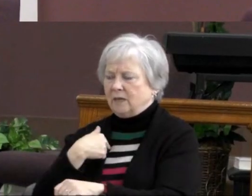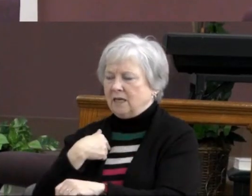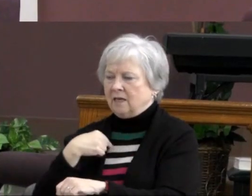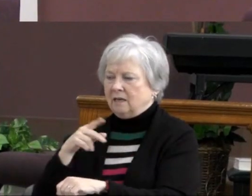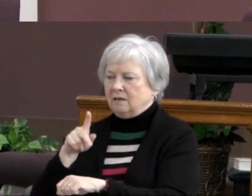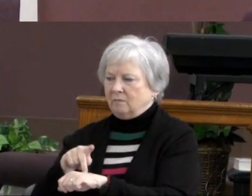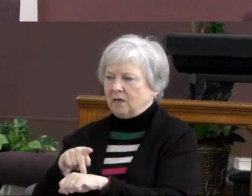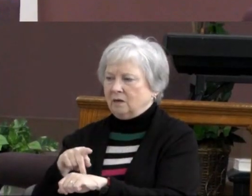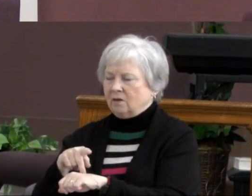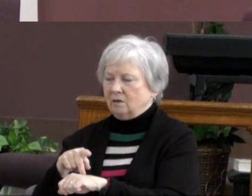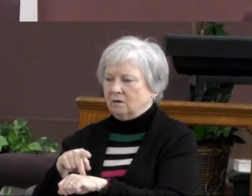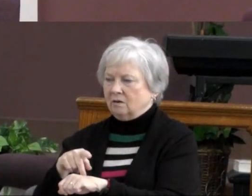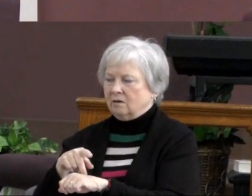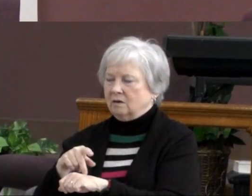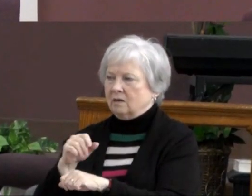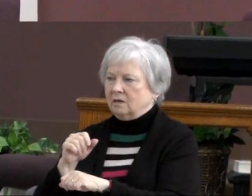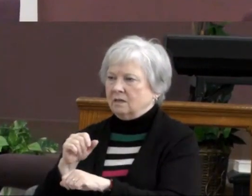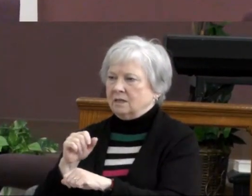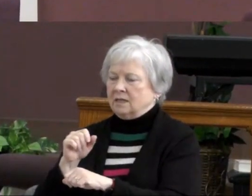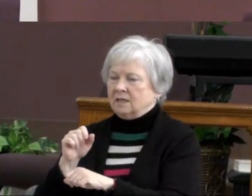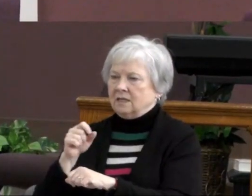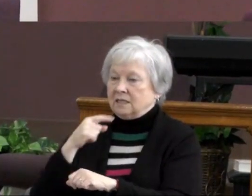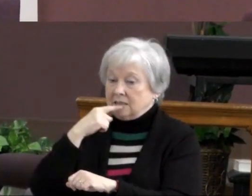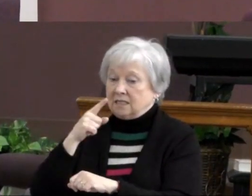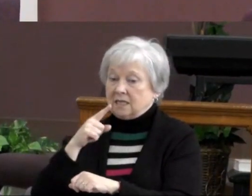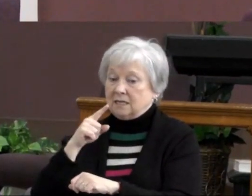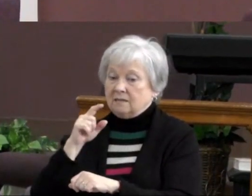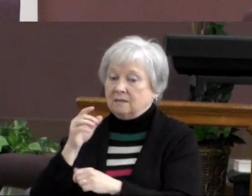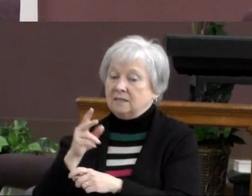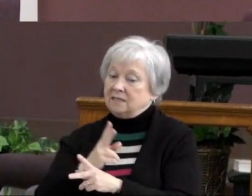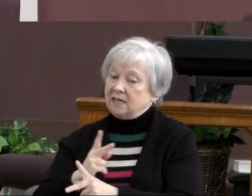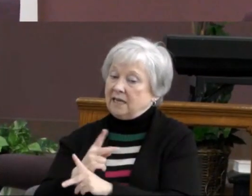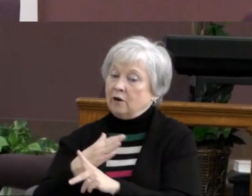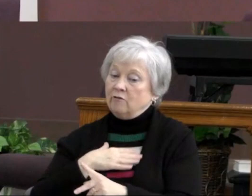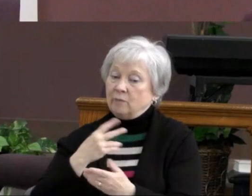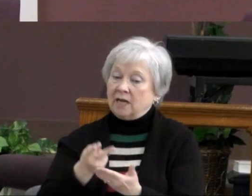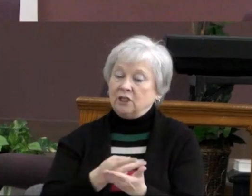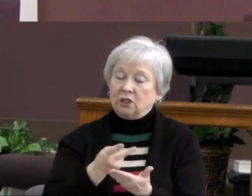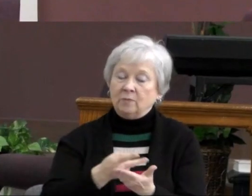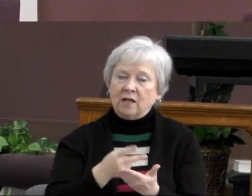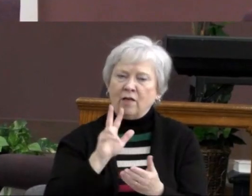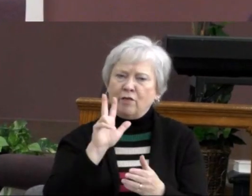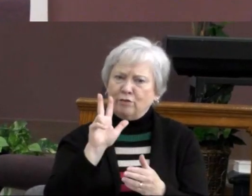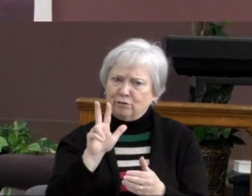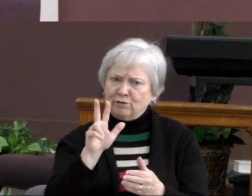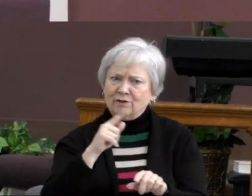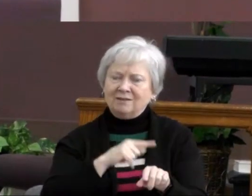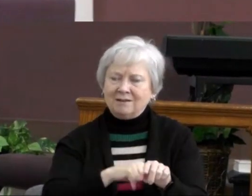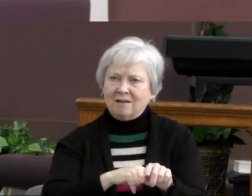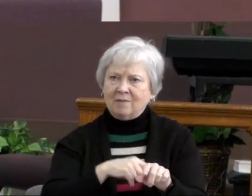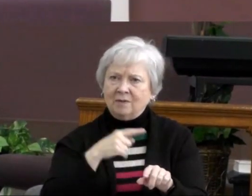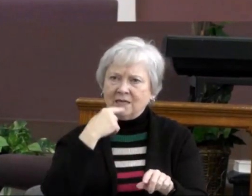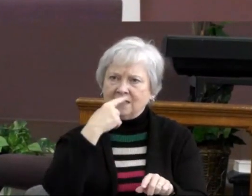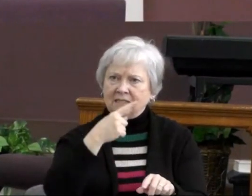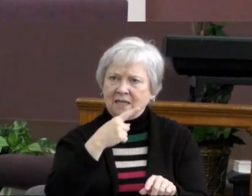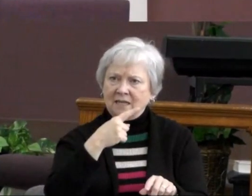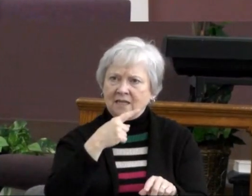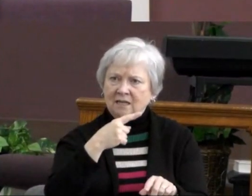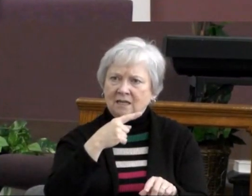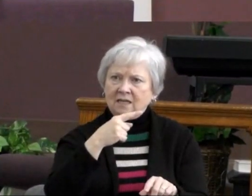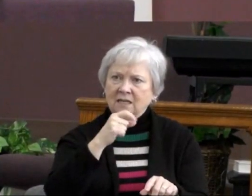you." Jesus said, "Take care of my sheep." The third time he said to him, "Simon, son of John, do you love